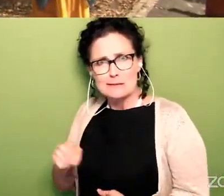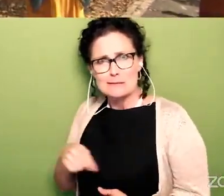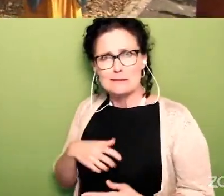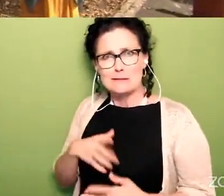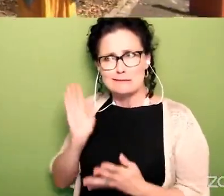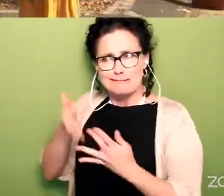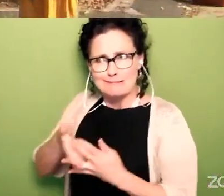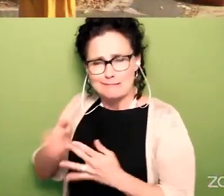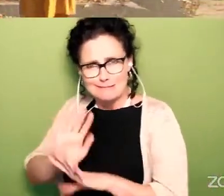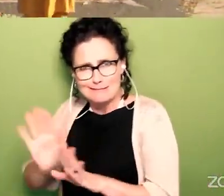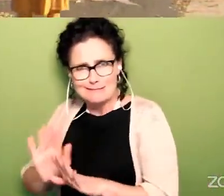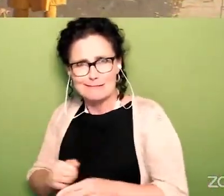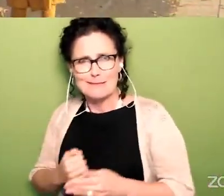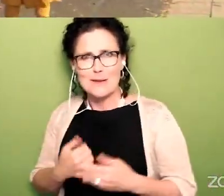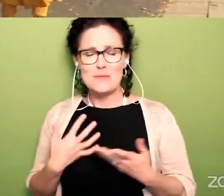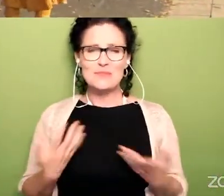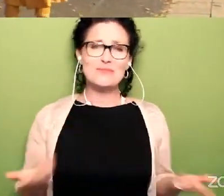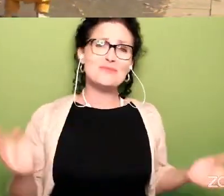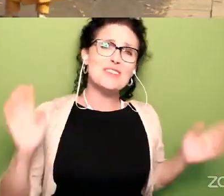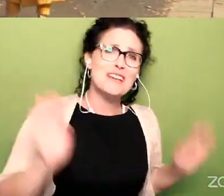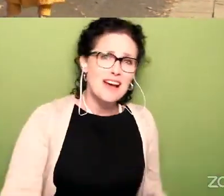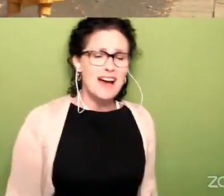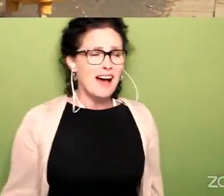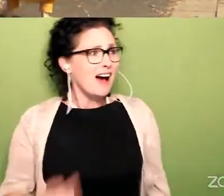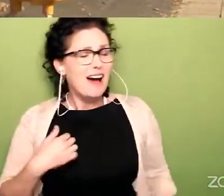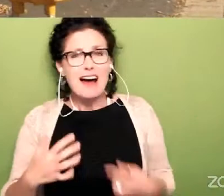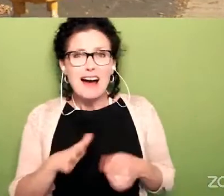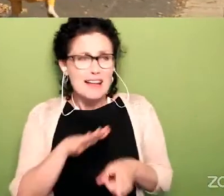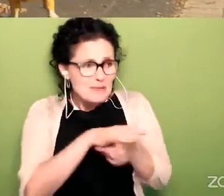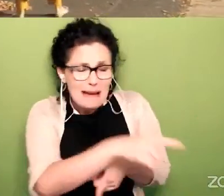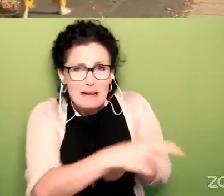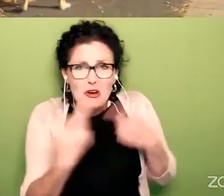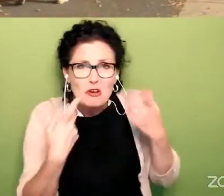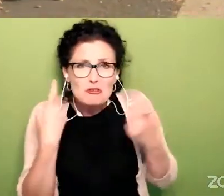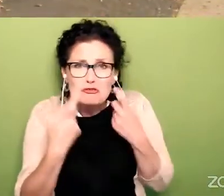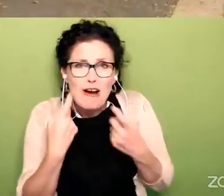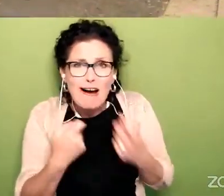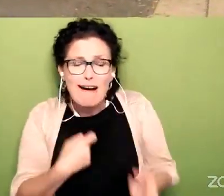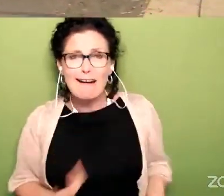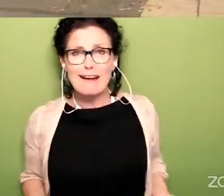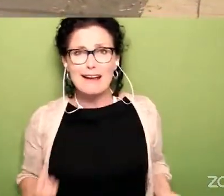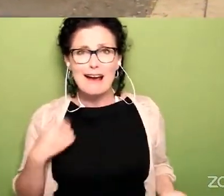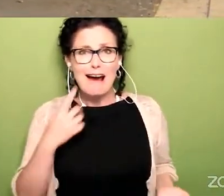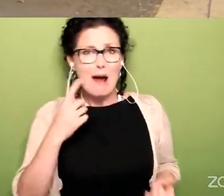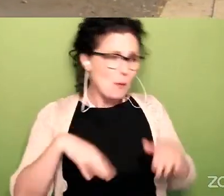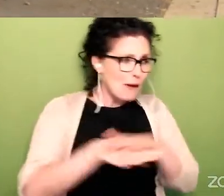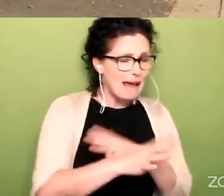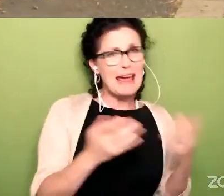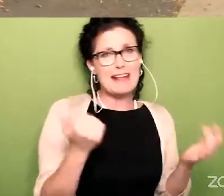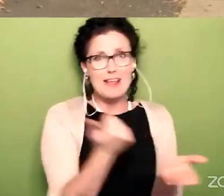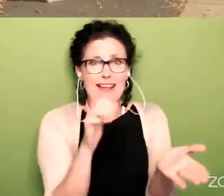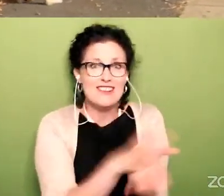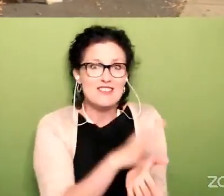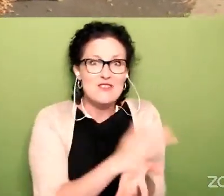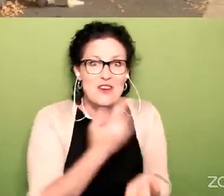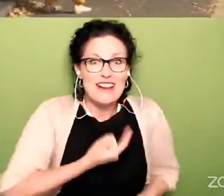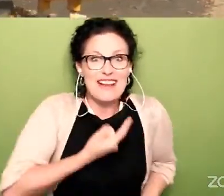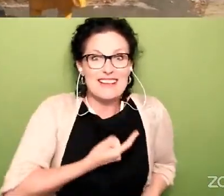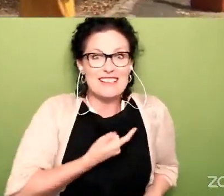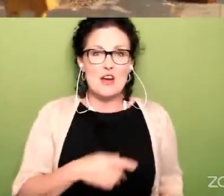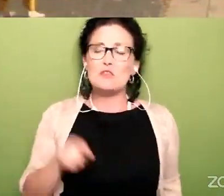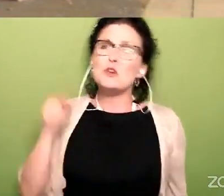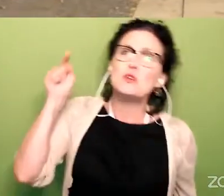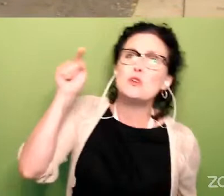great time? This seems to be the problem. Mandeep. No. Maybe if she talks to her, can't seem to understand what's got her